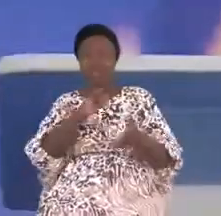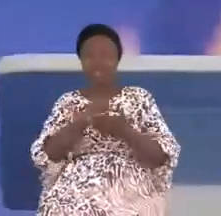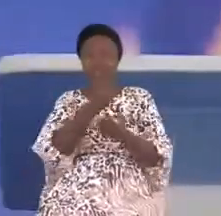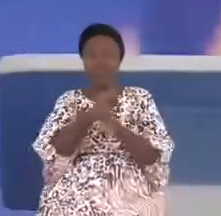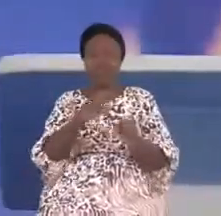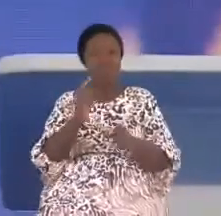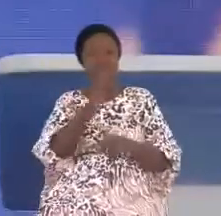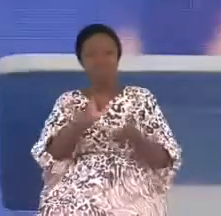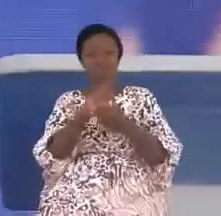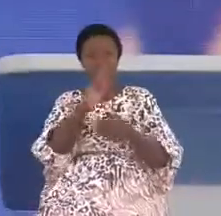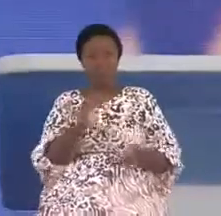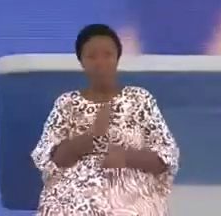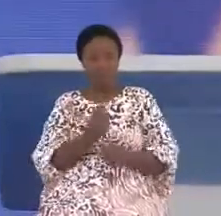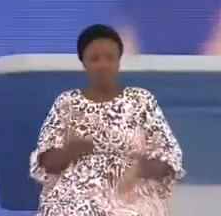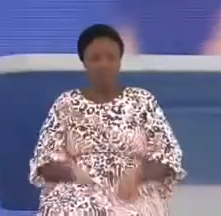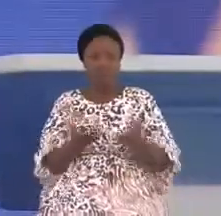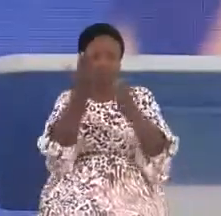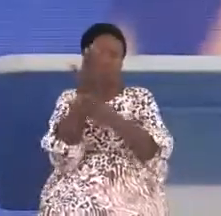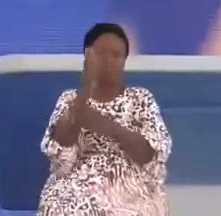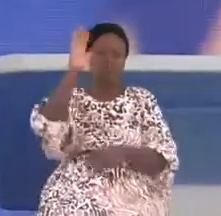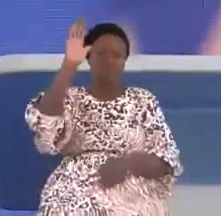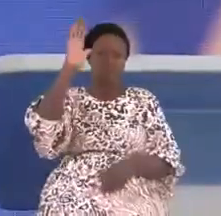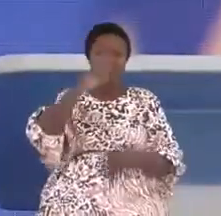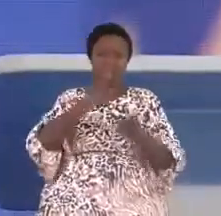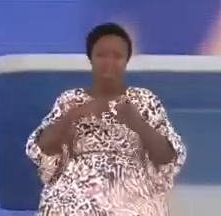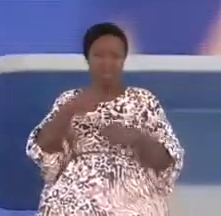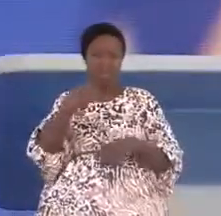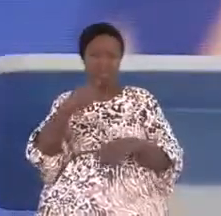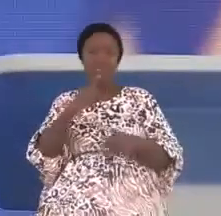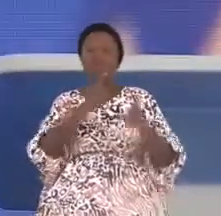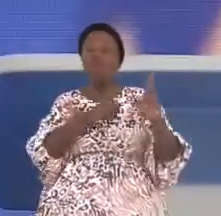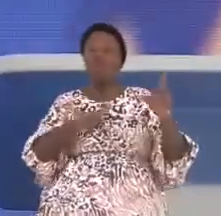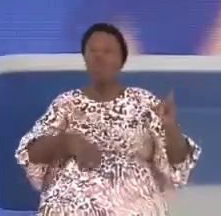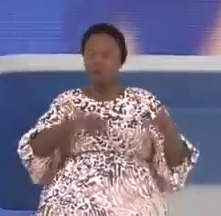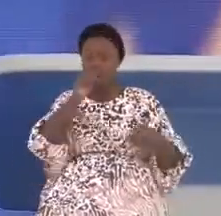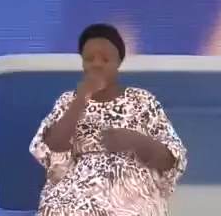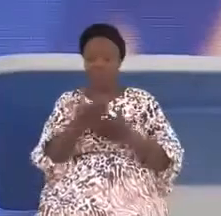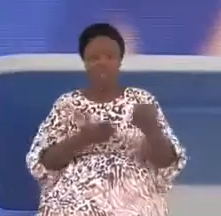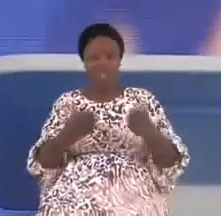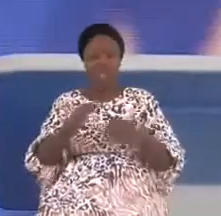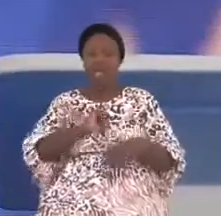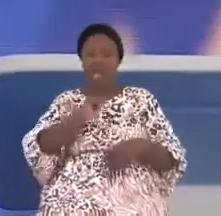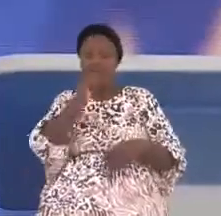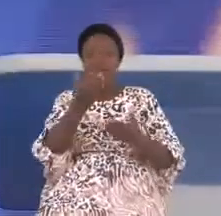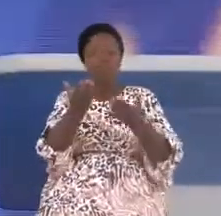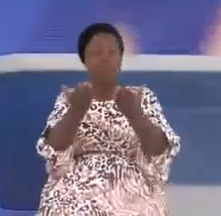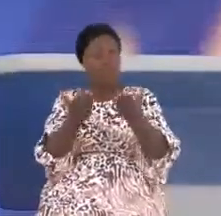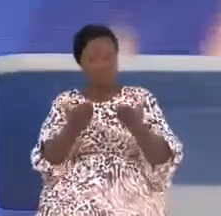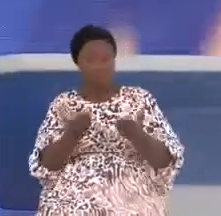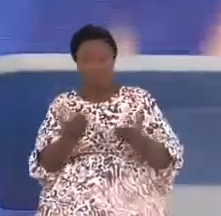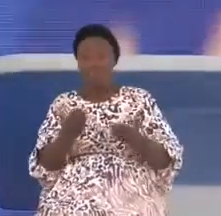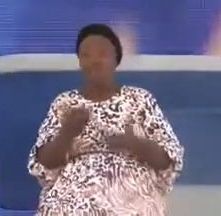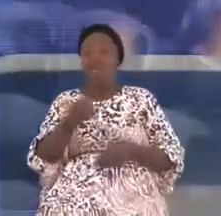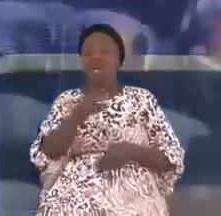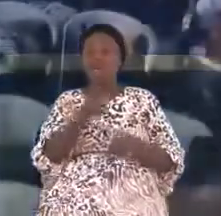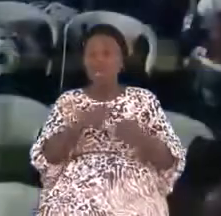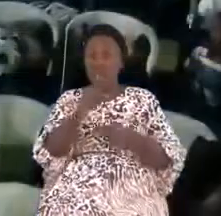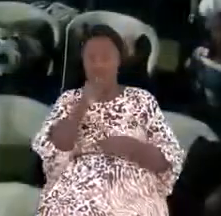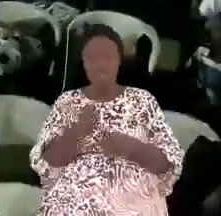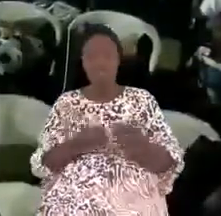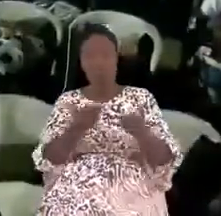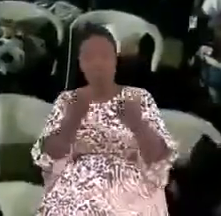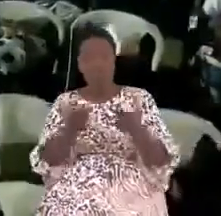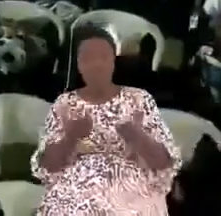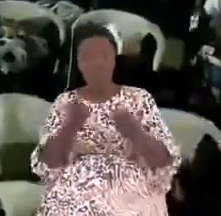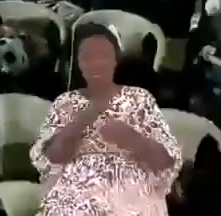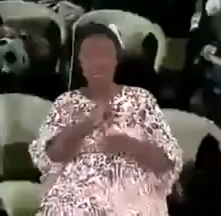just raise up your hand and say lord i'm here i'm longing i'm desirous i want